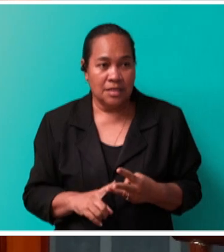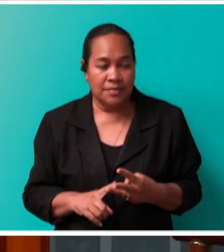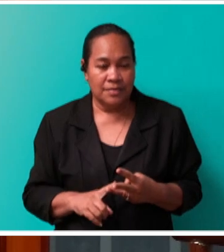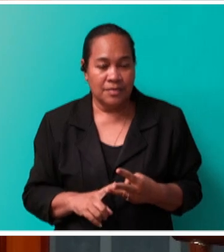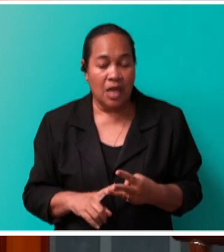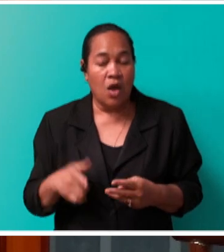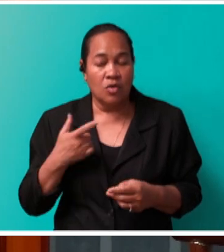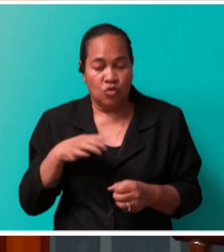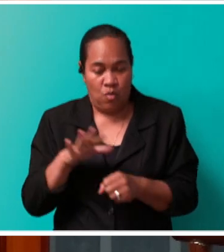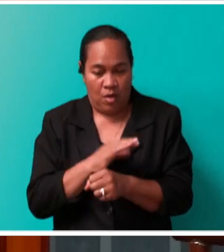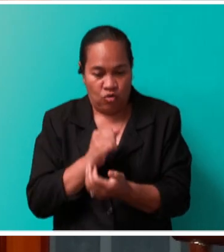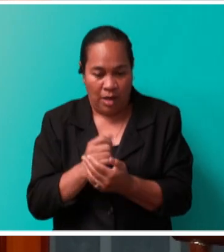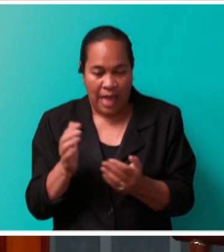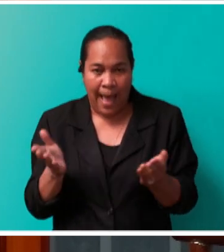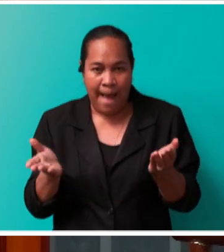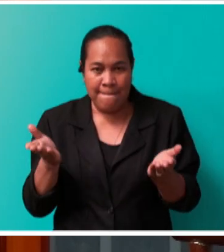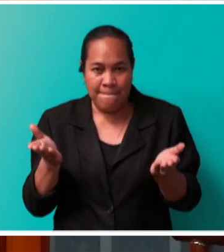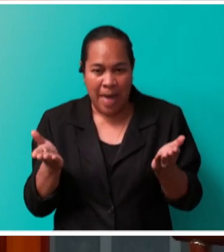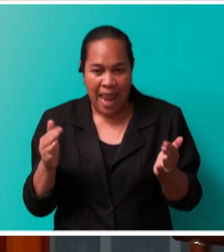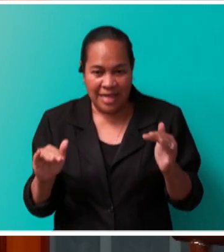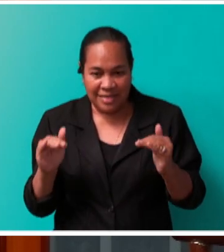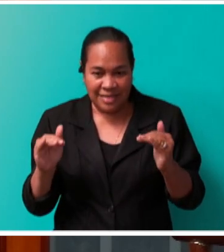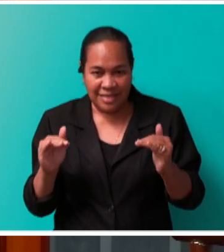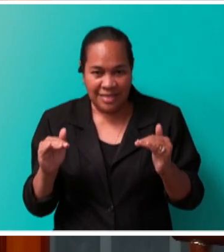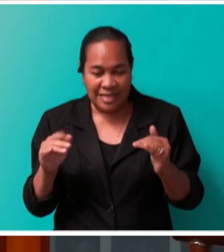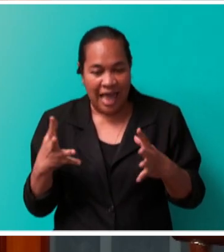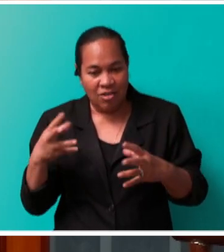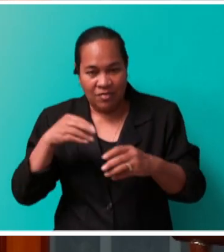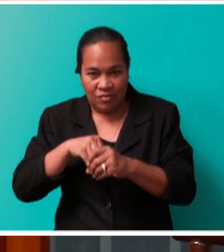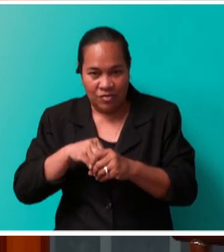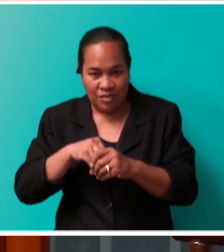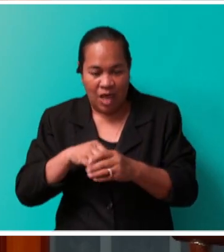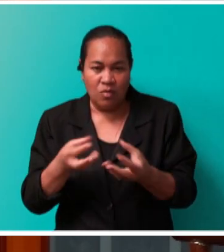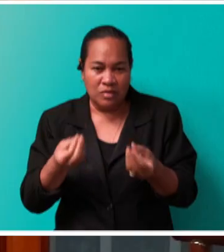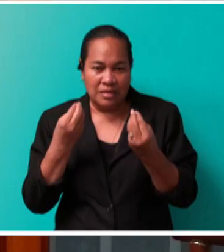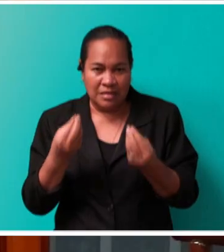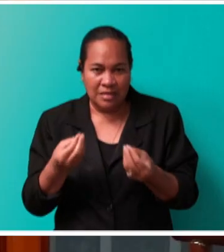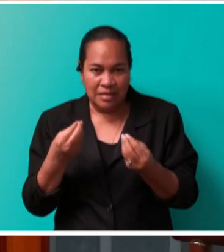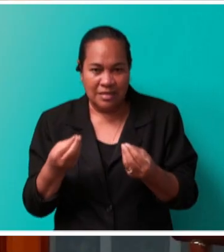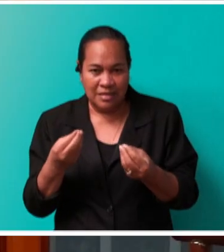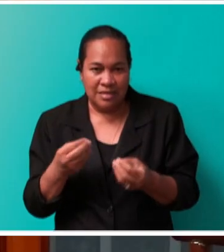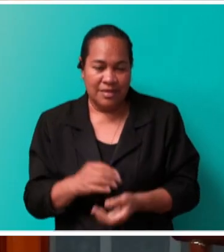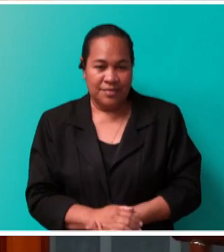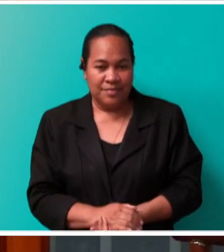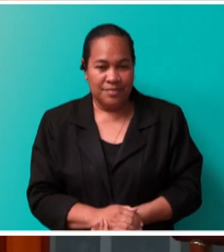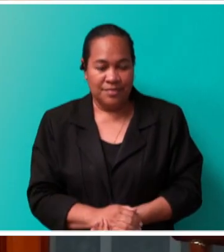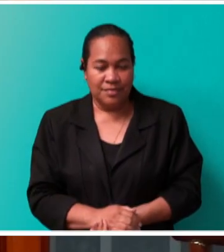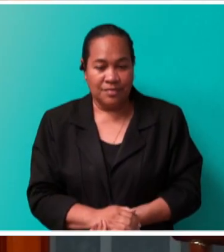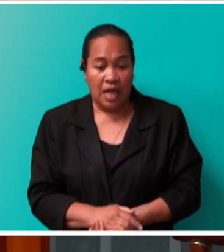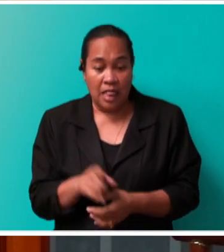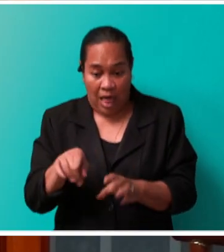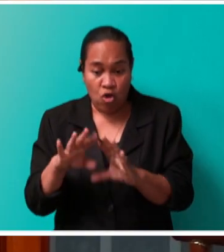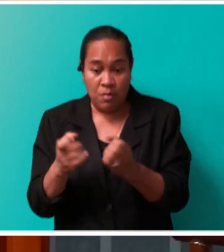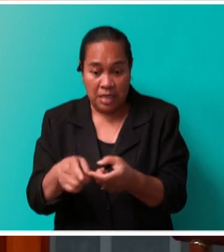ensuring a balanced, inclusive, and credible approach. The committee